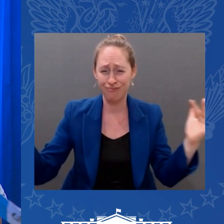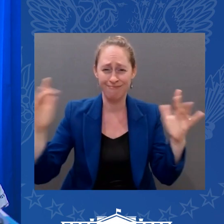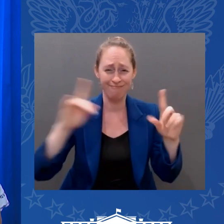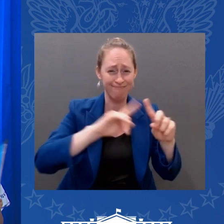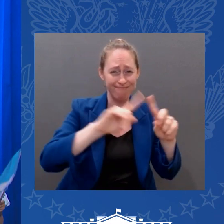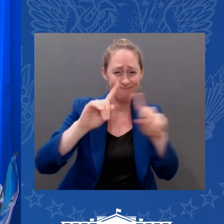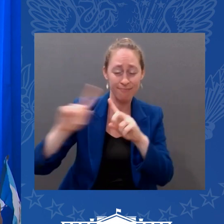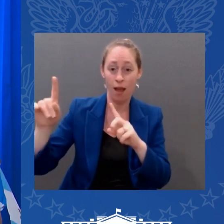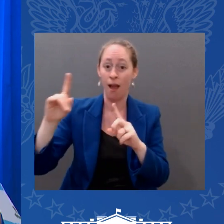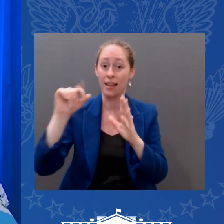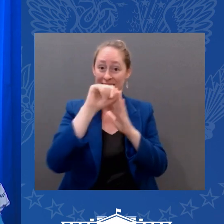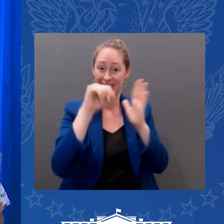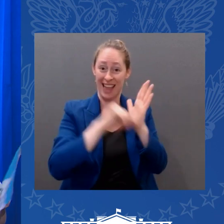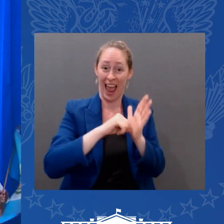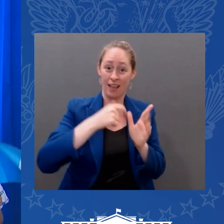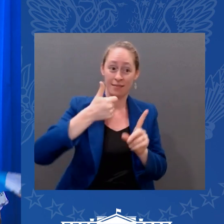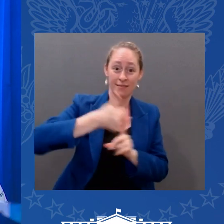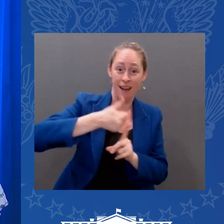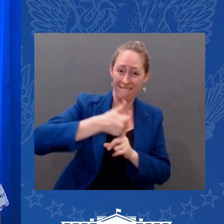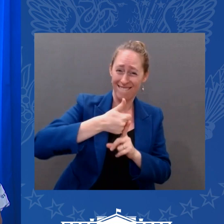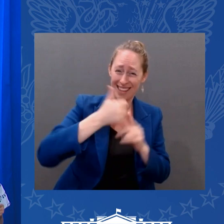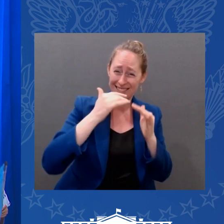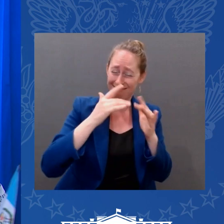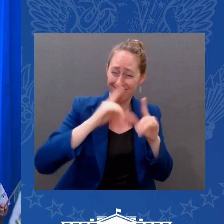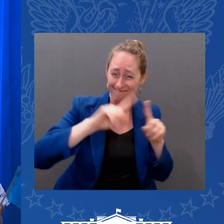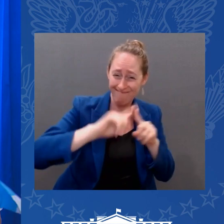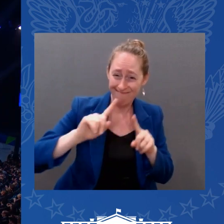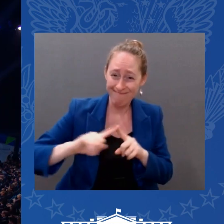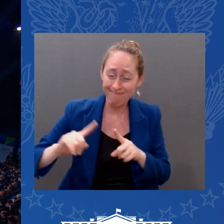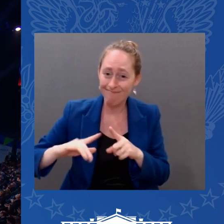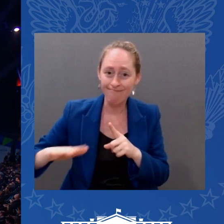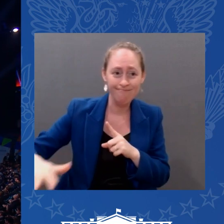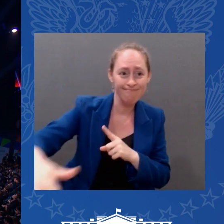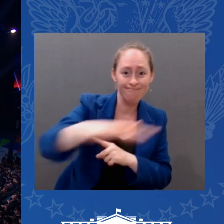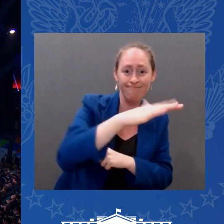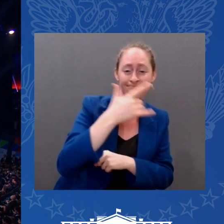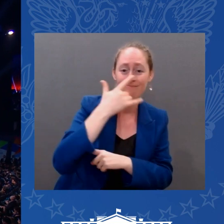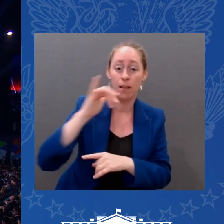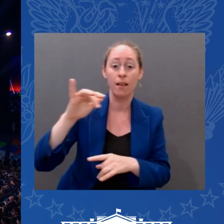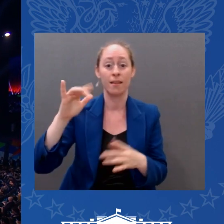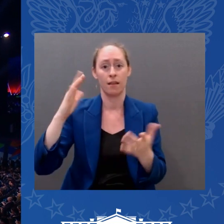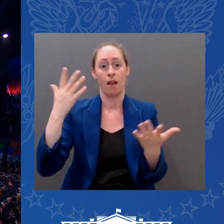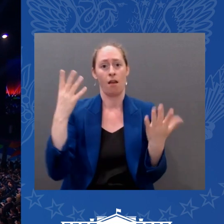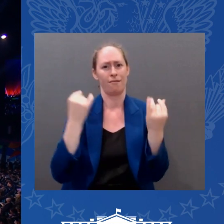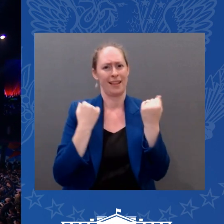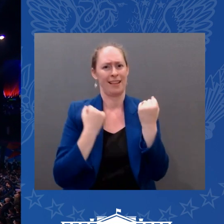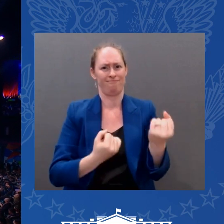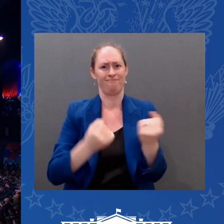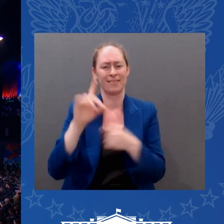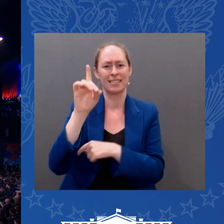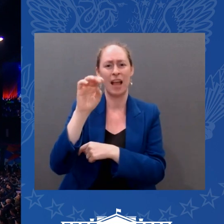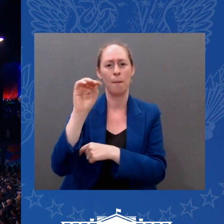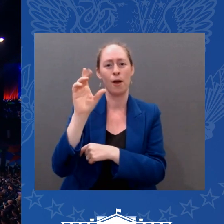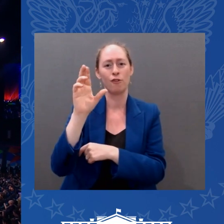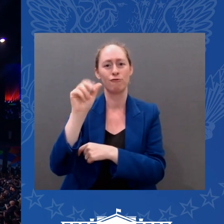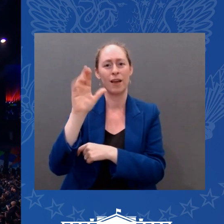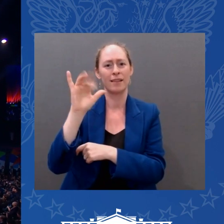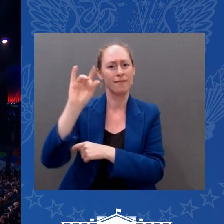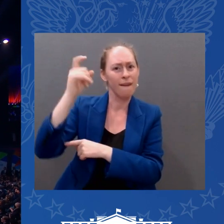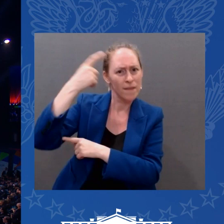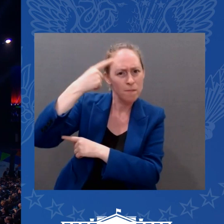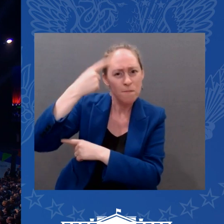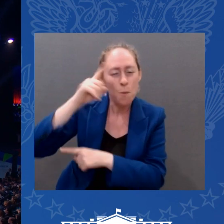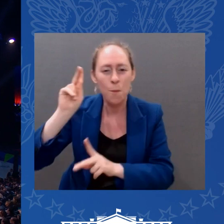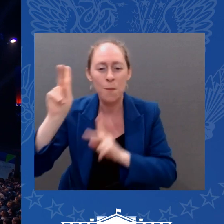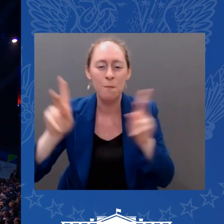in the world's most diverse democracy. And we're proud of that. We don't tolerate our diversity, we celebrate